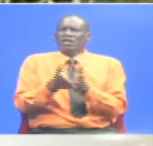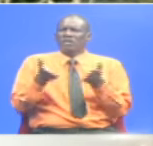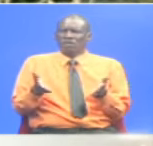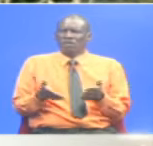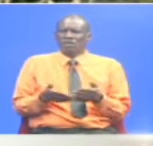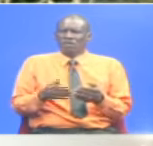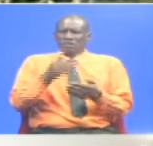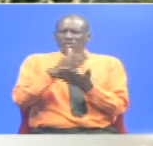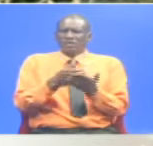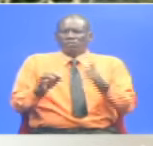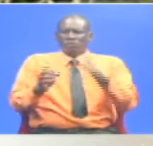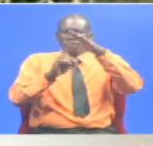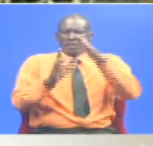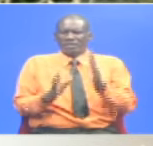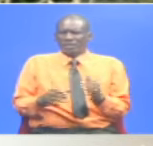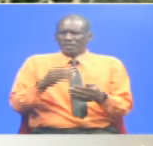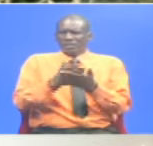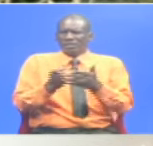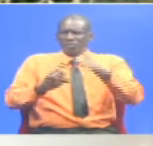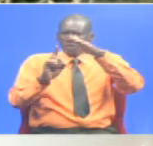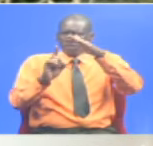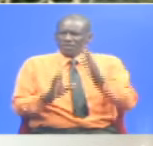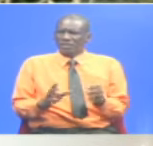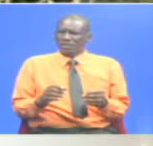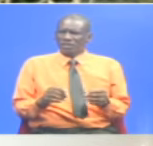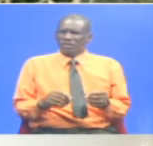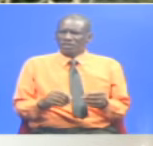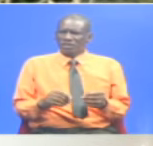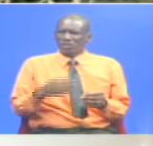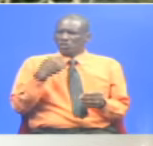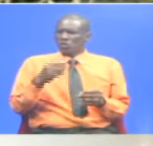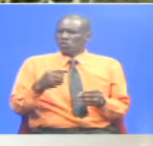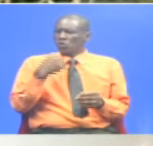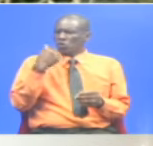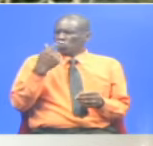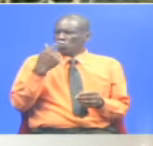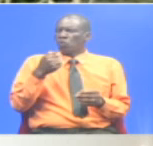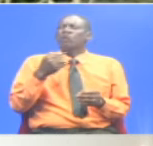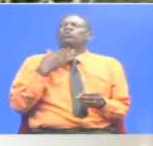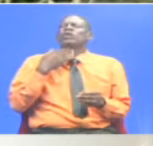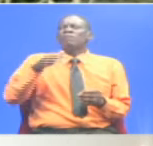Some of the ministers which Raila wanted